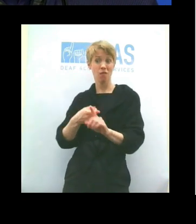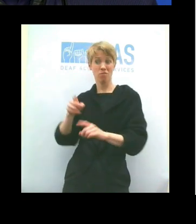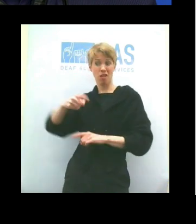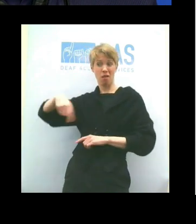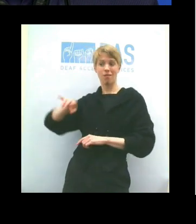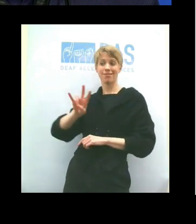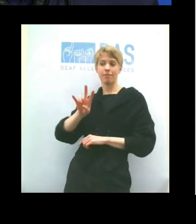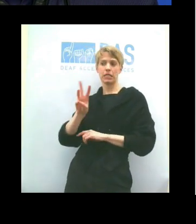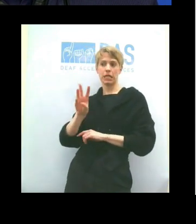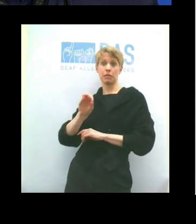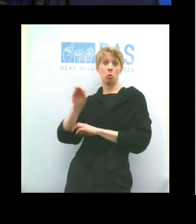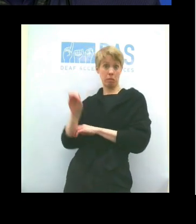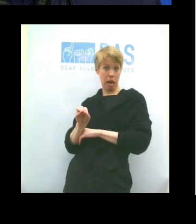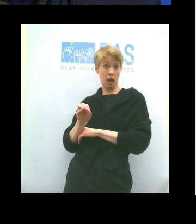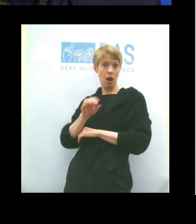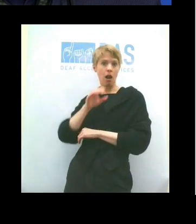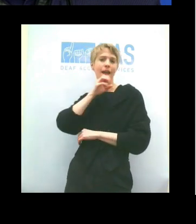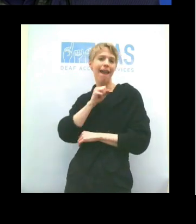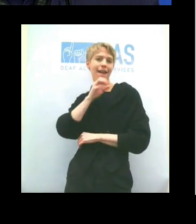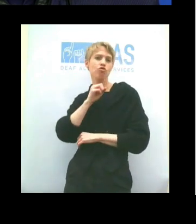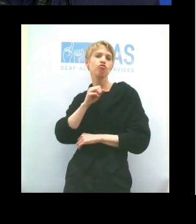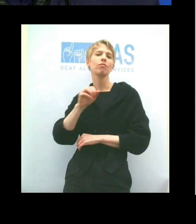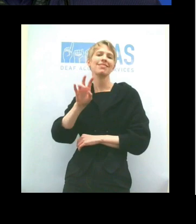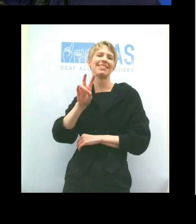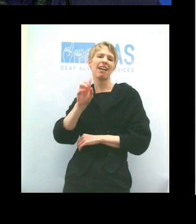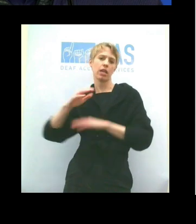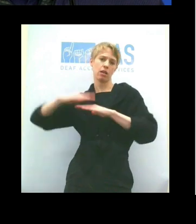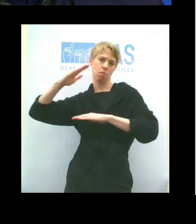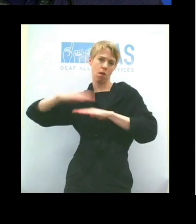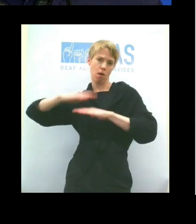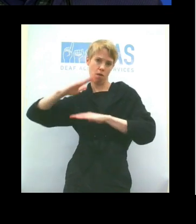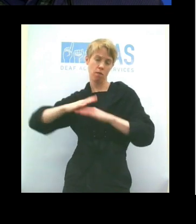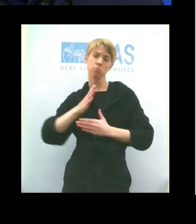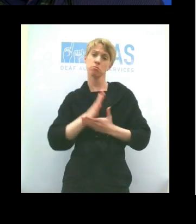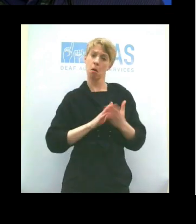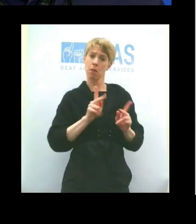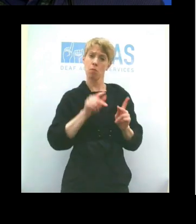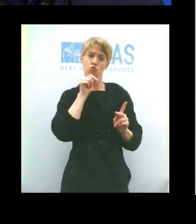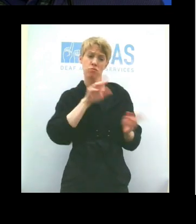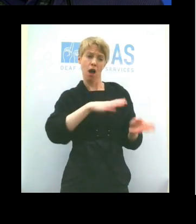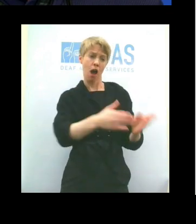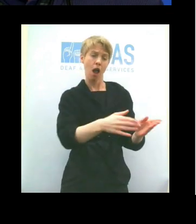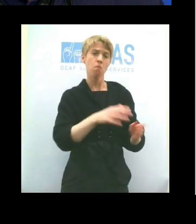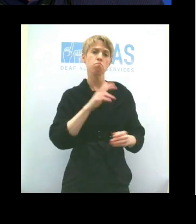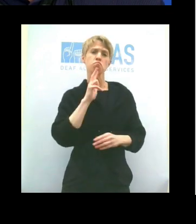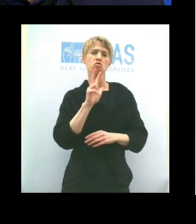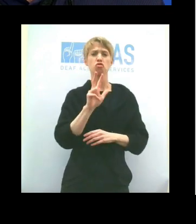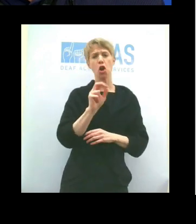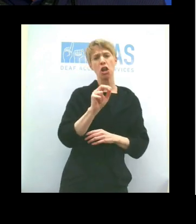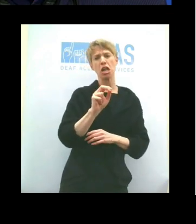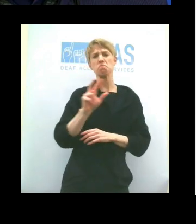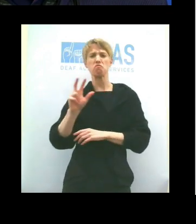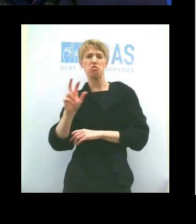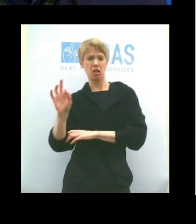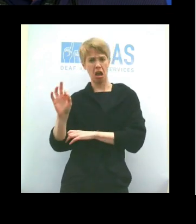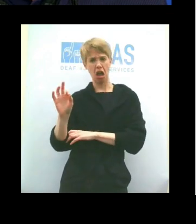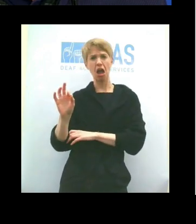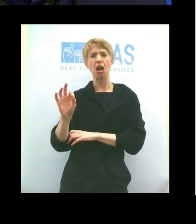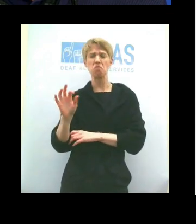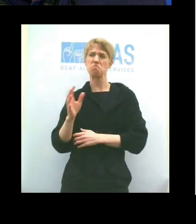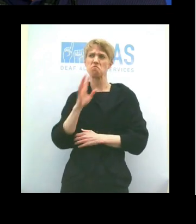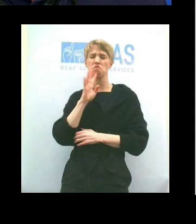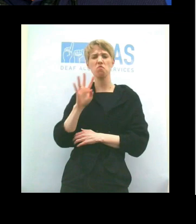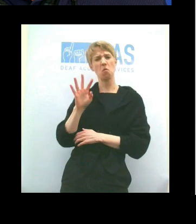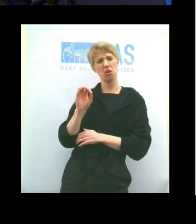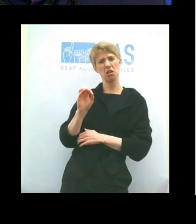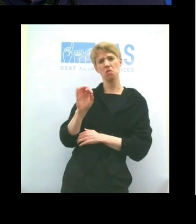age ranges of 70 and above. We have had some deaths in the 30 to 39 age range, as well as 40 to 49. But as we've